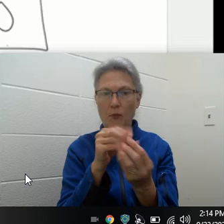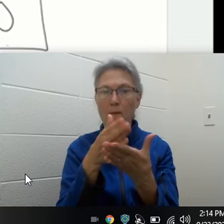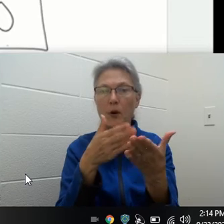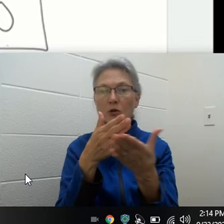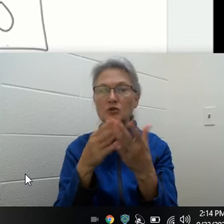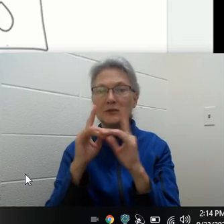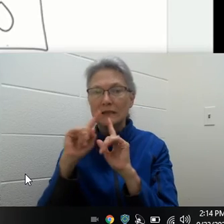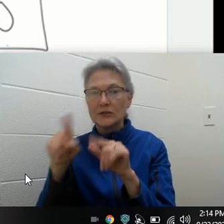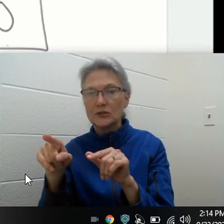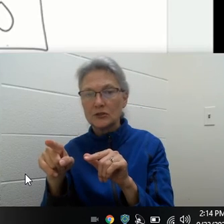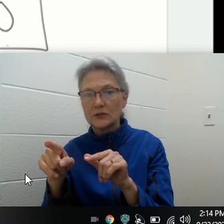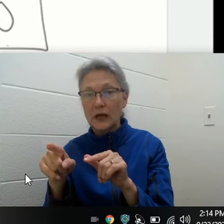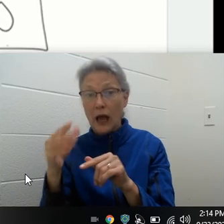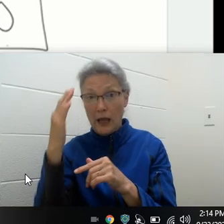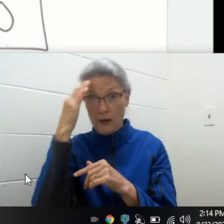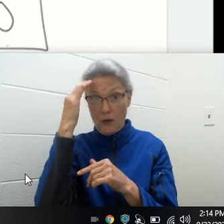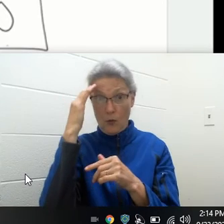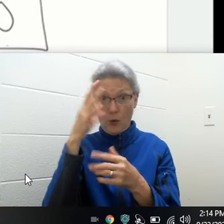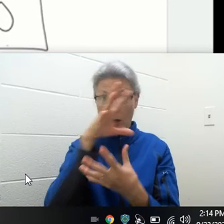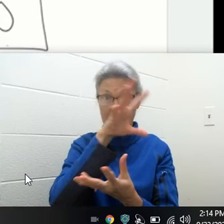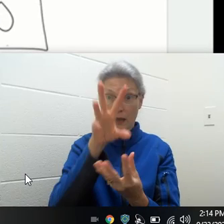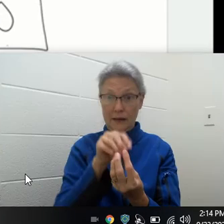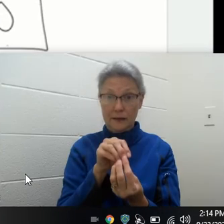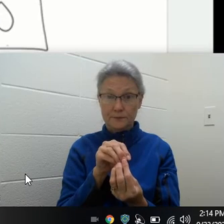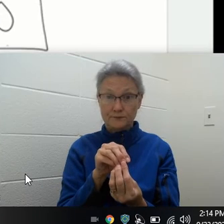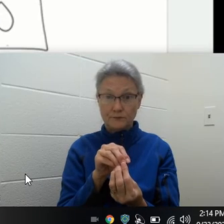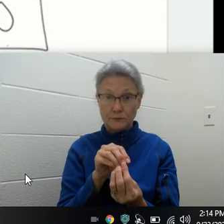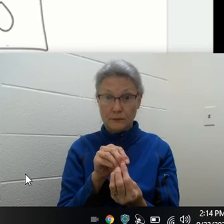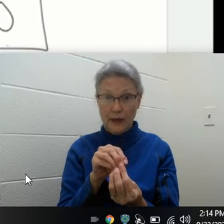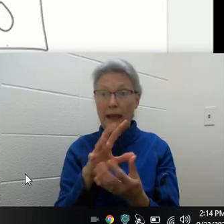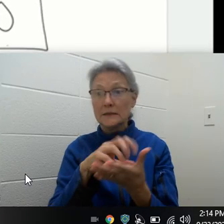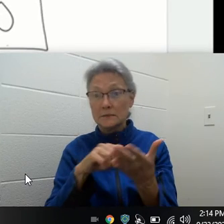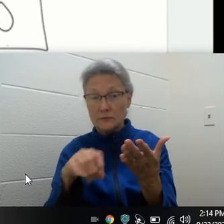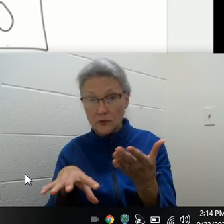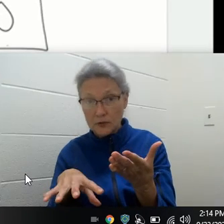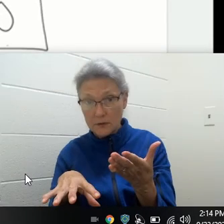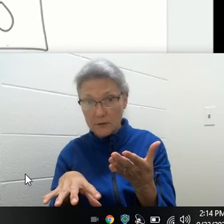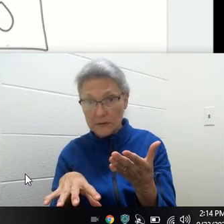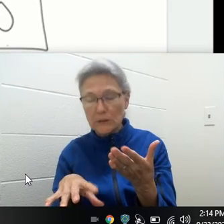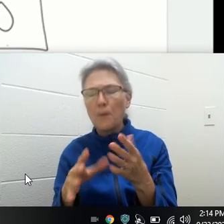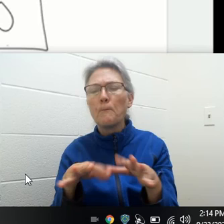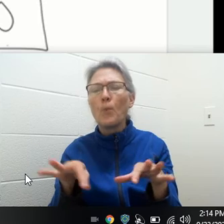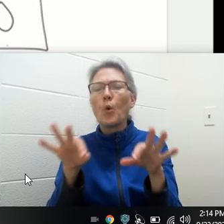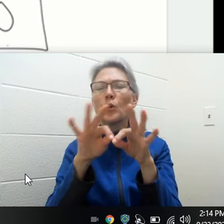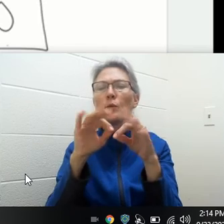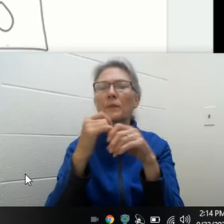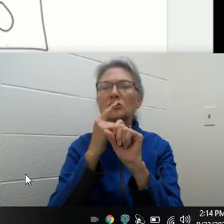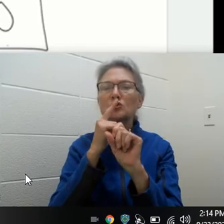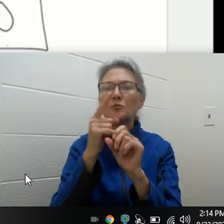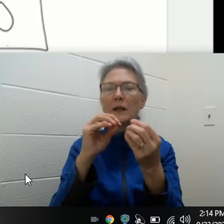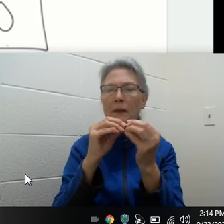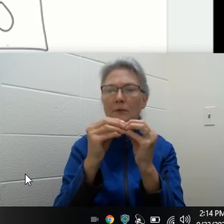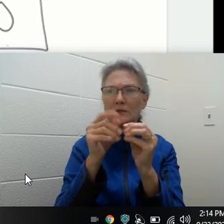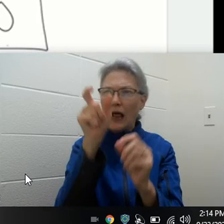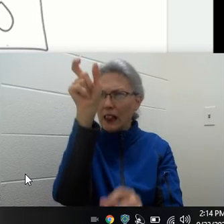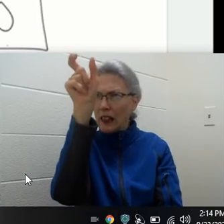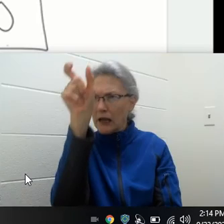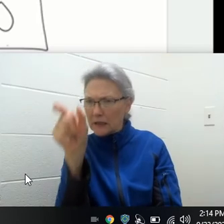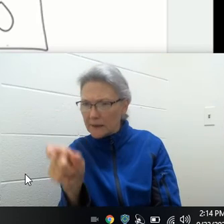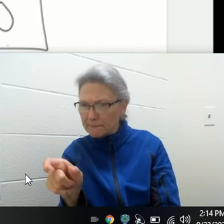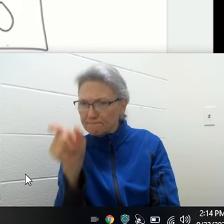products. And you guys, I know that when I'm adding and subtracting, it's so important to make sure that my numbers are lined